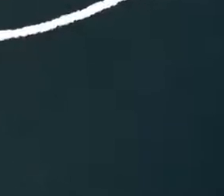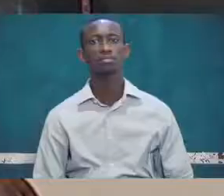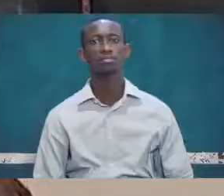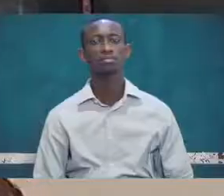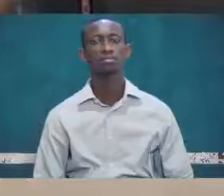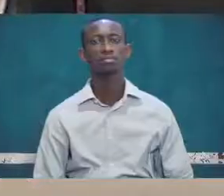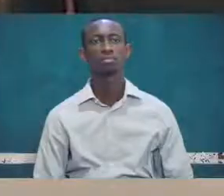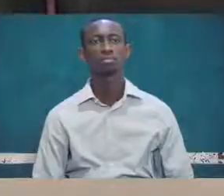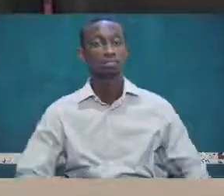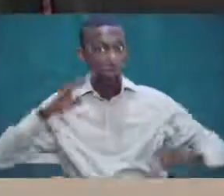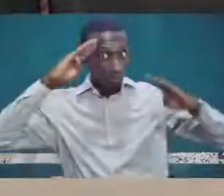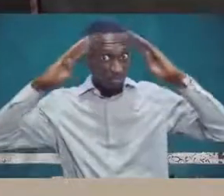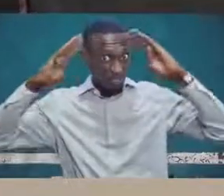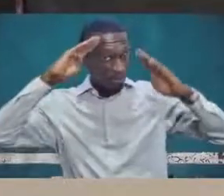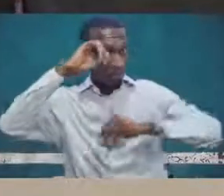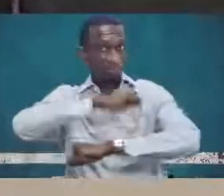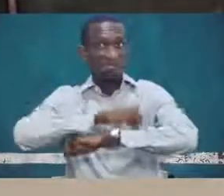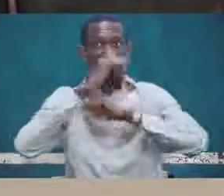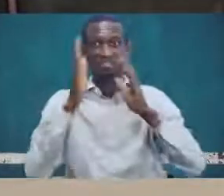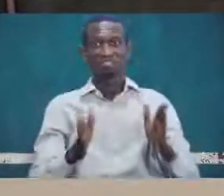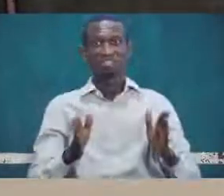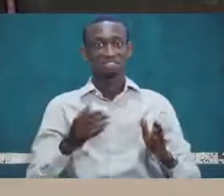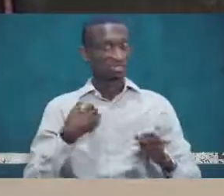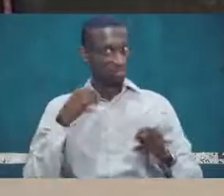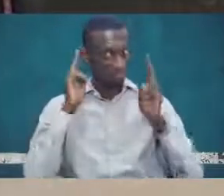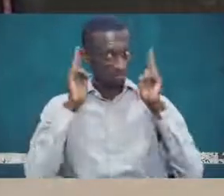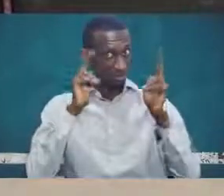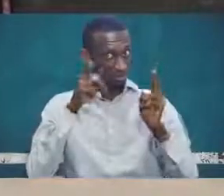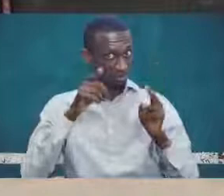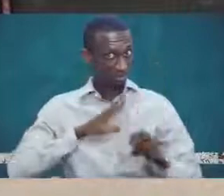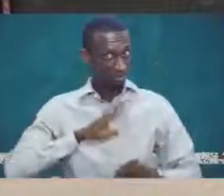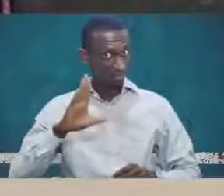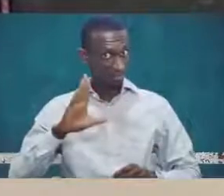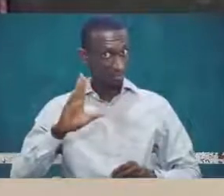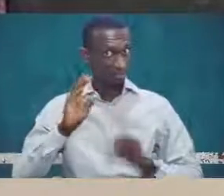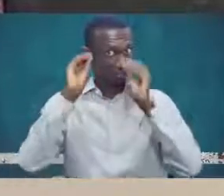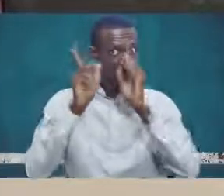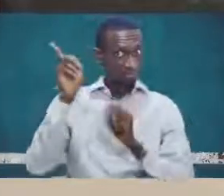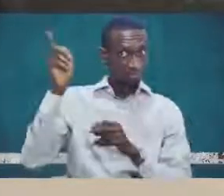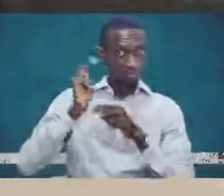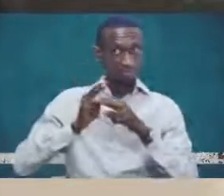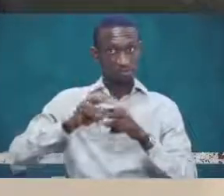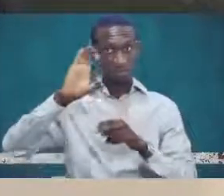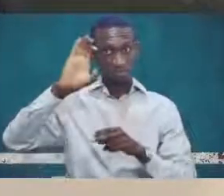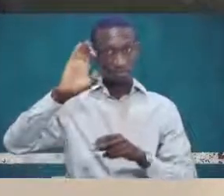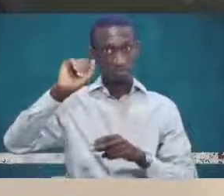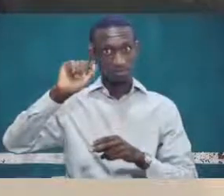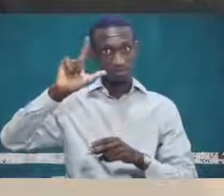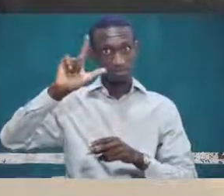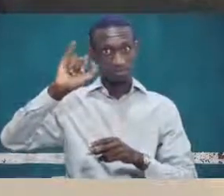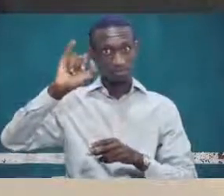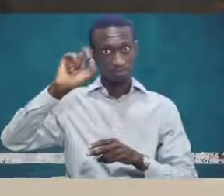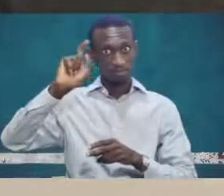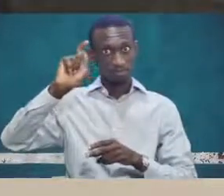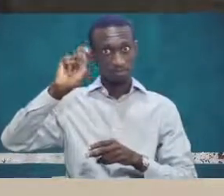Board. Hello students, hope you're doing well. I'm Callixte, math teacher. Today